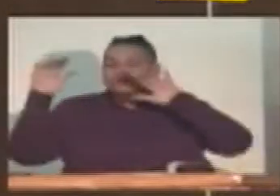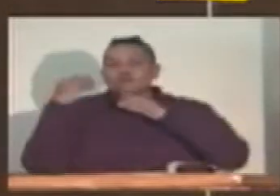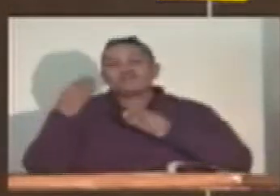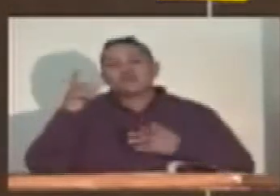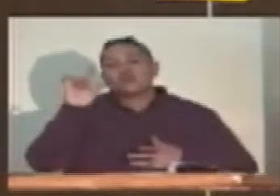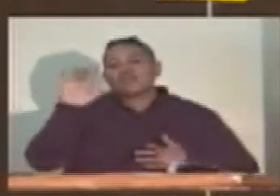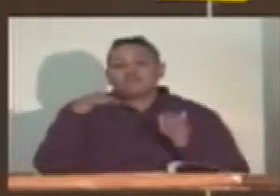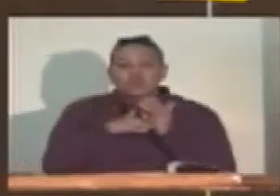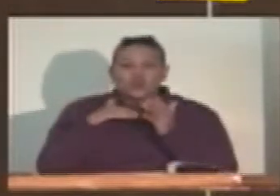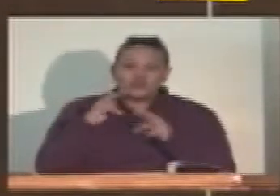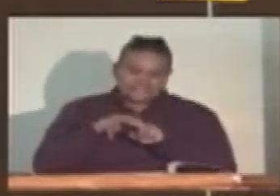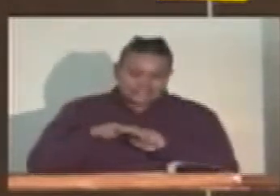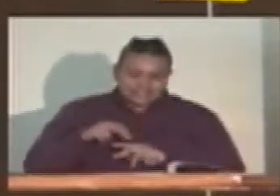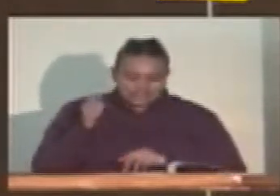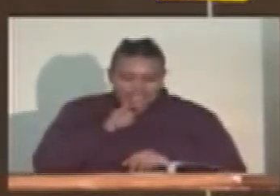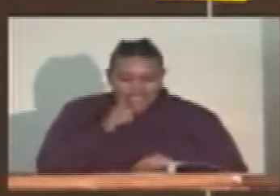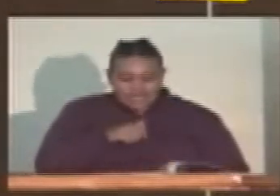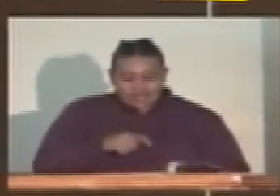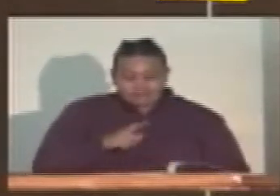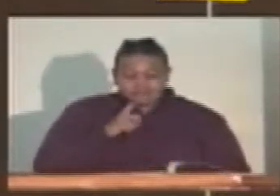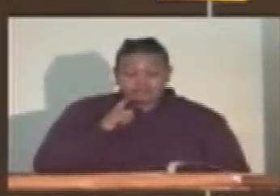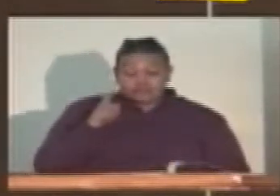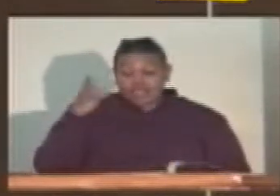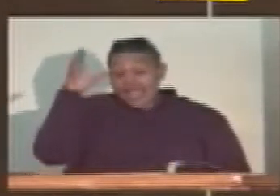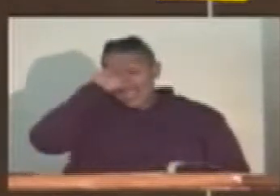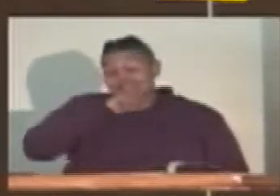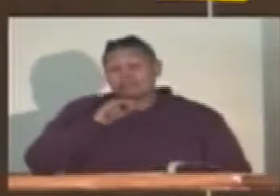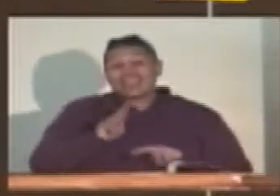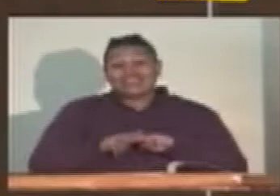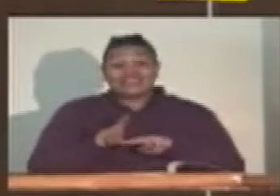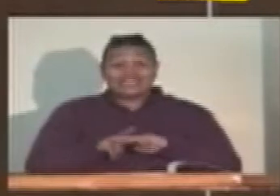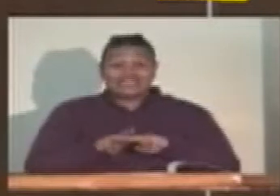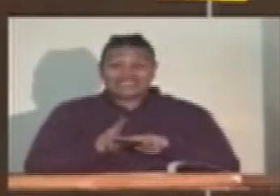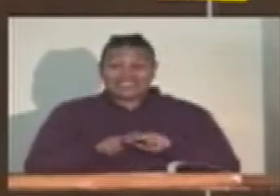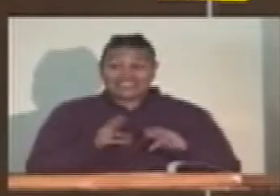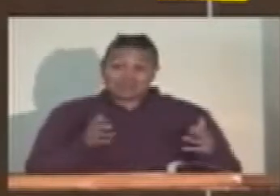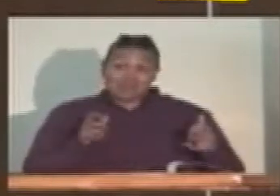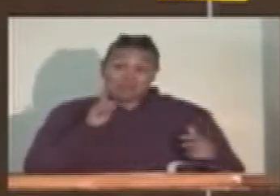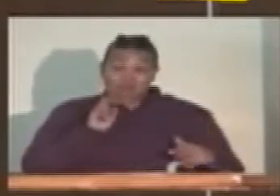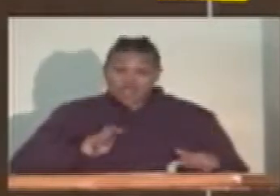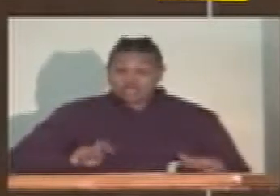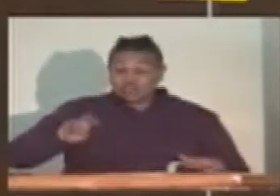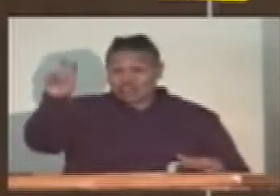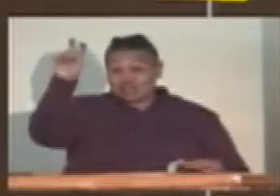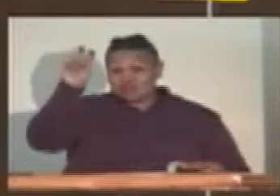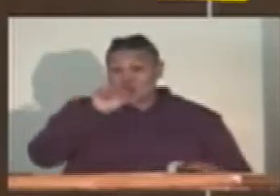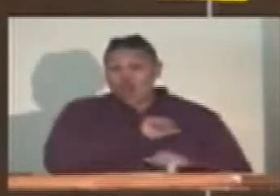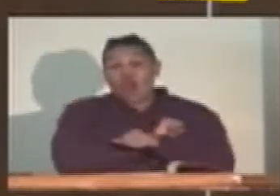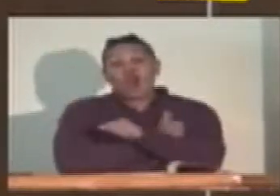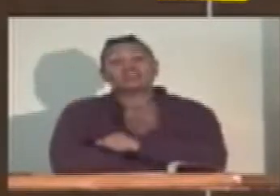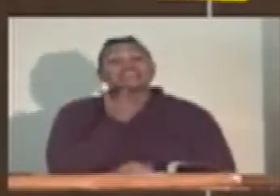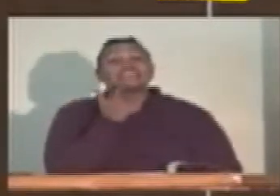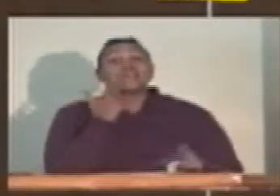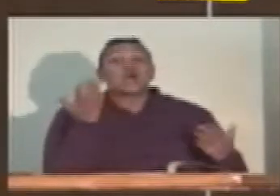Recently, estimates of seating demand by the Transport Authority indicated that the seating